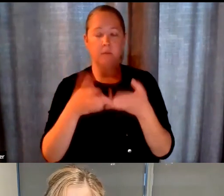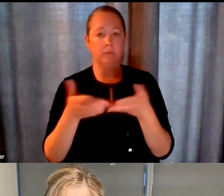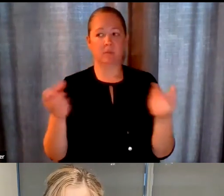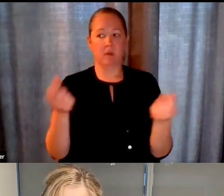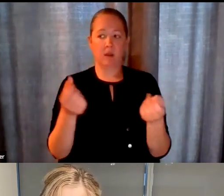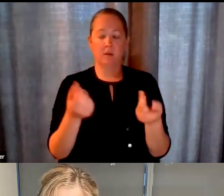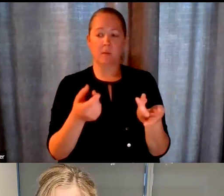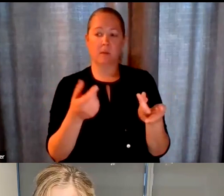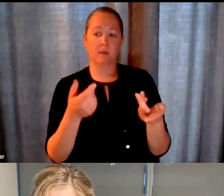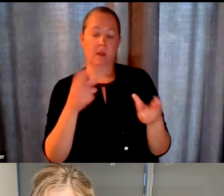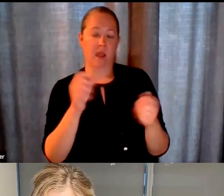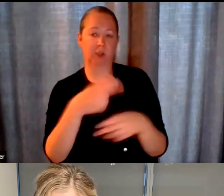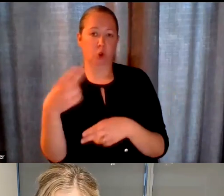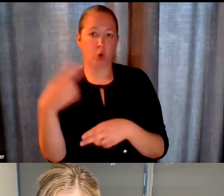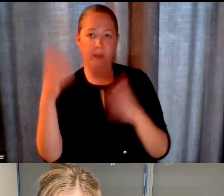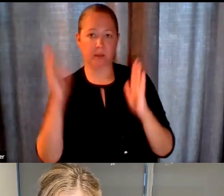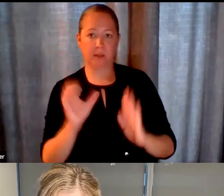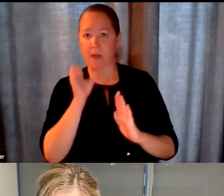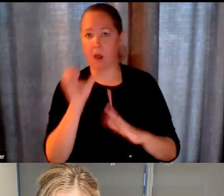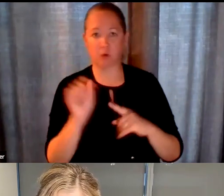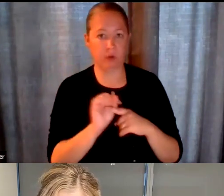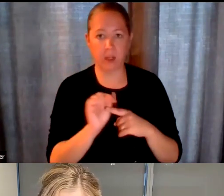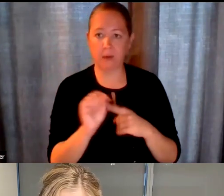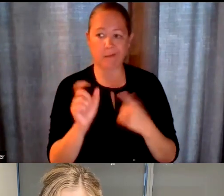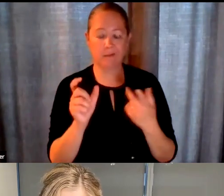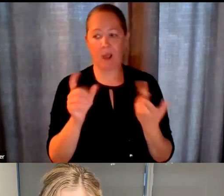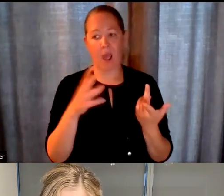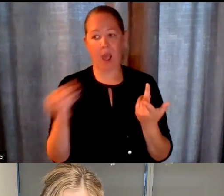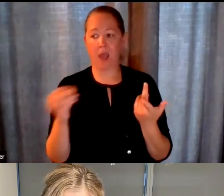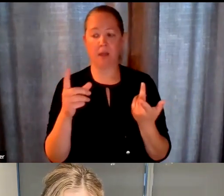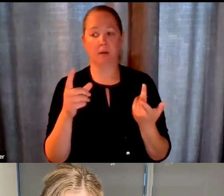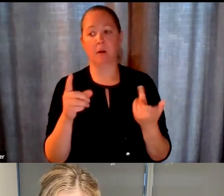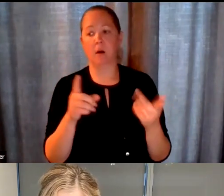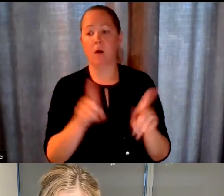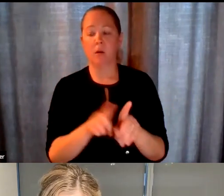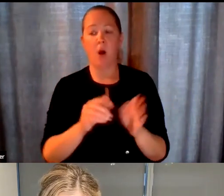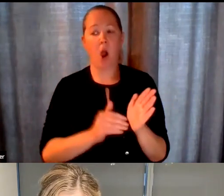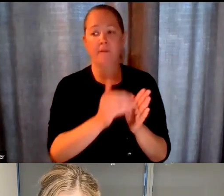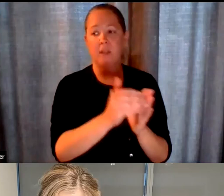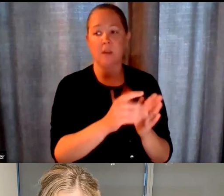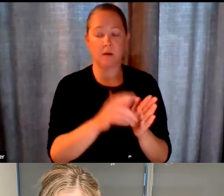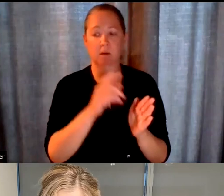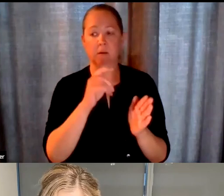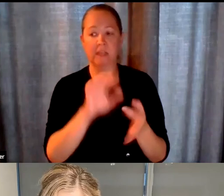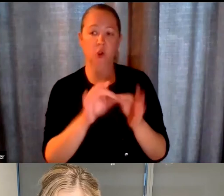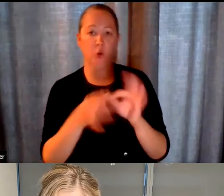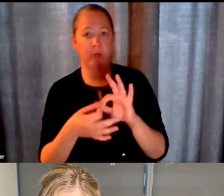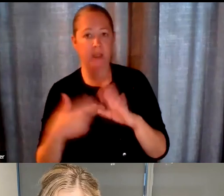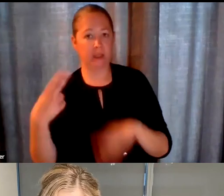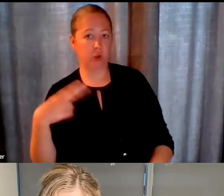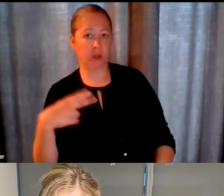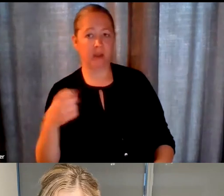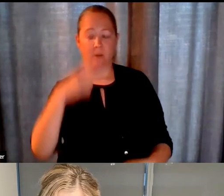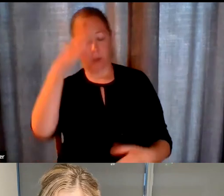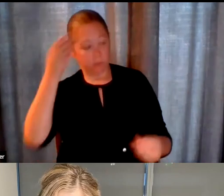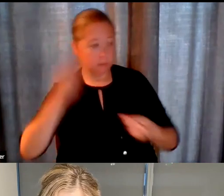not trained as historians, and often don't do a very good job of interpreting history, to come in and say, this is my view of what history means, and